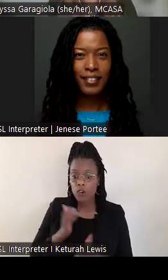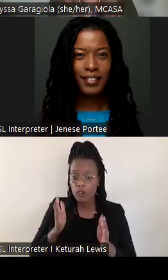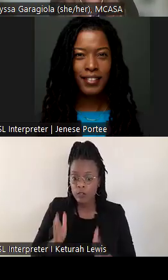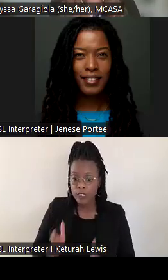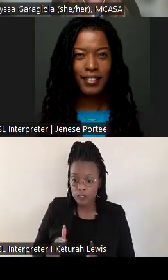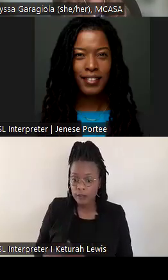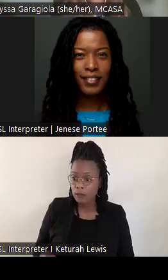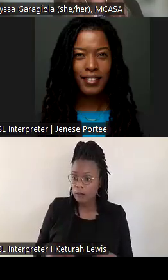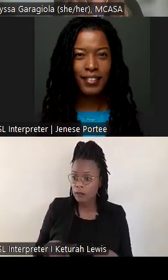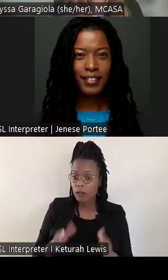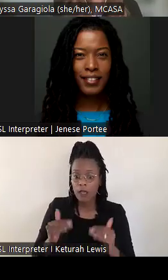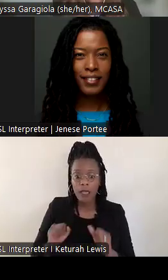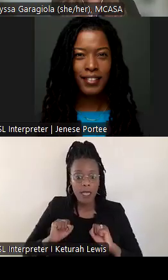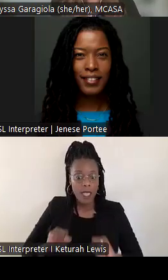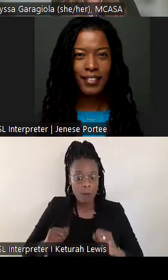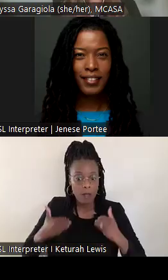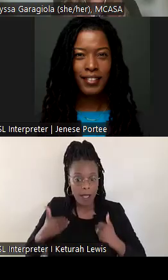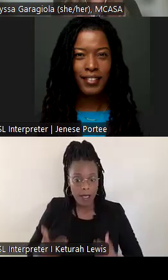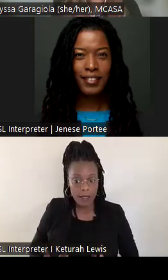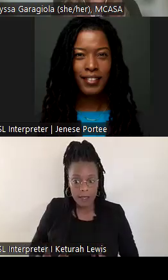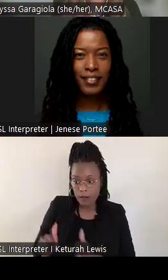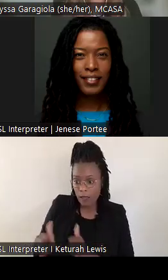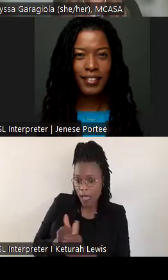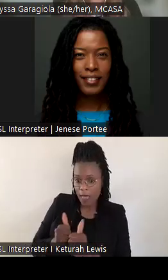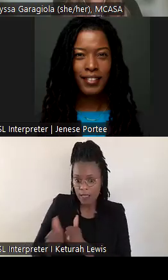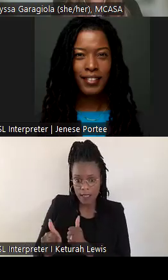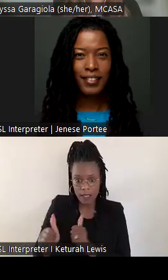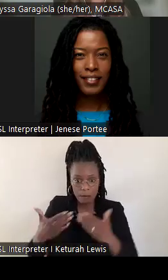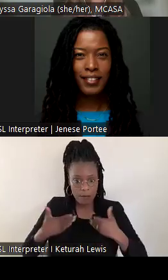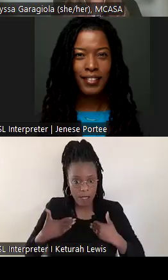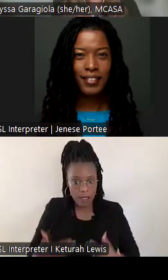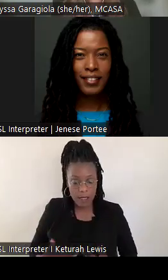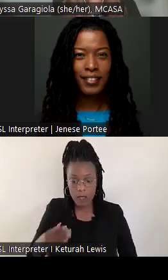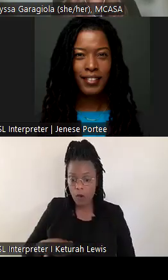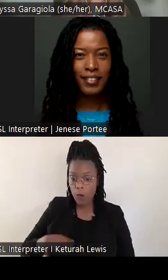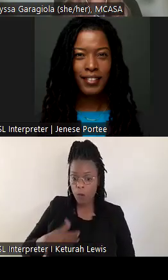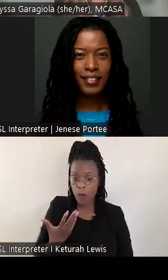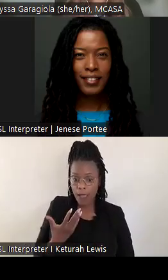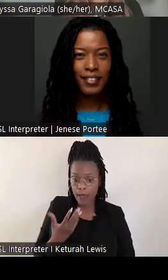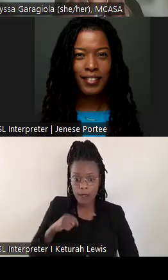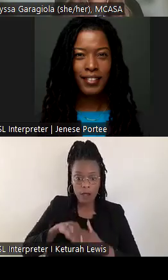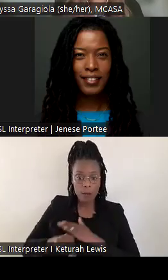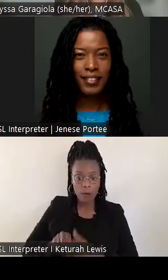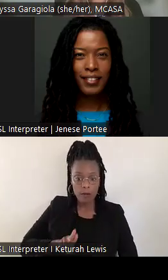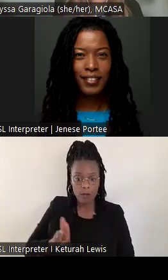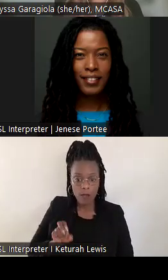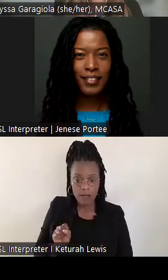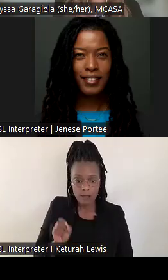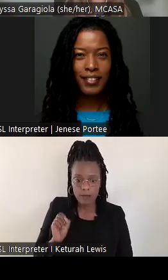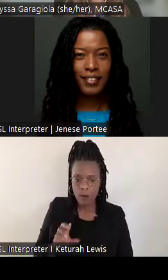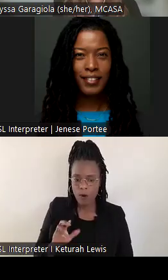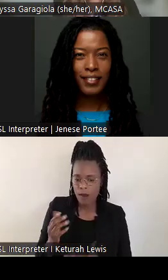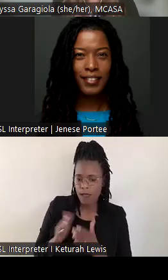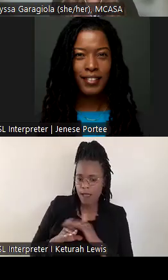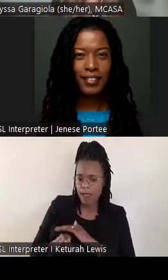able-bodied, athletically built, white, born in the US, or having access to a higher